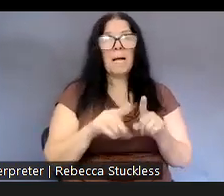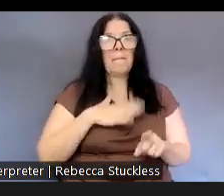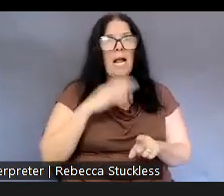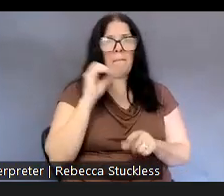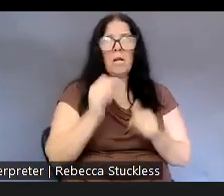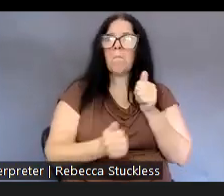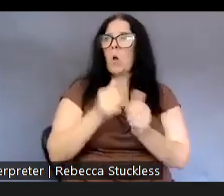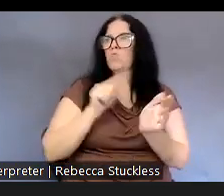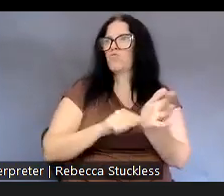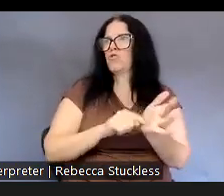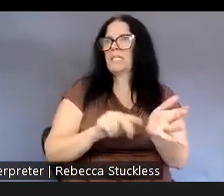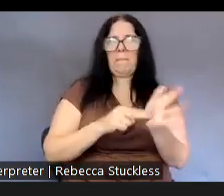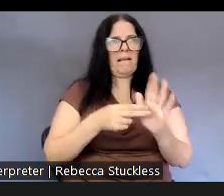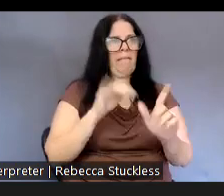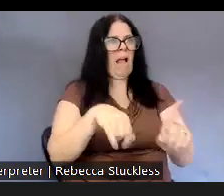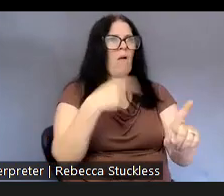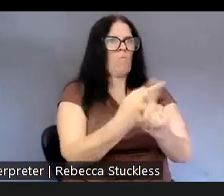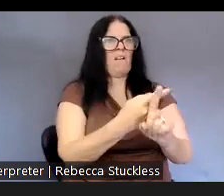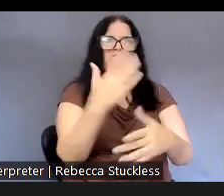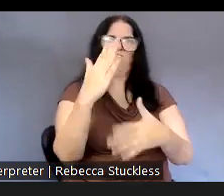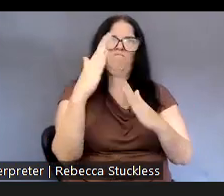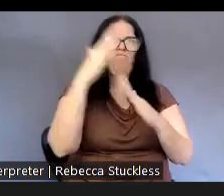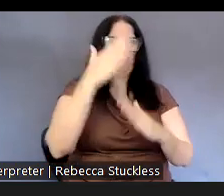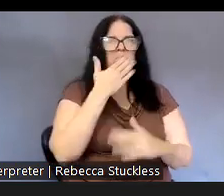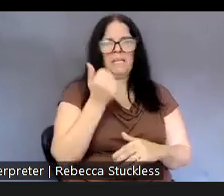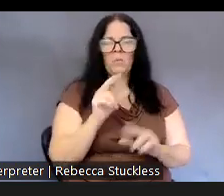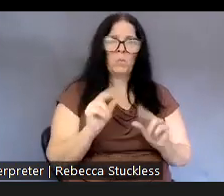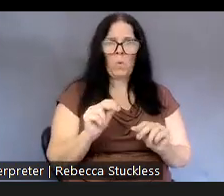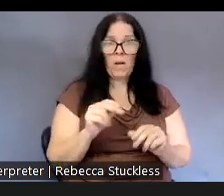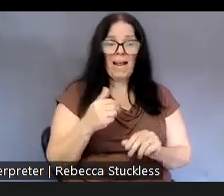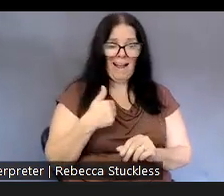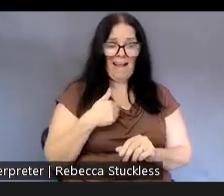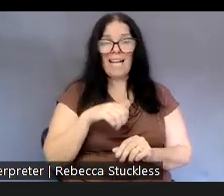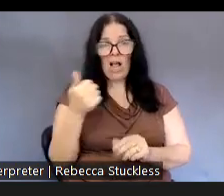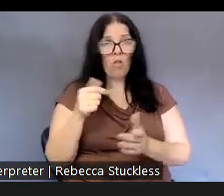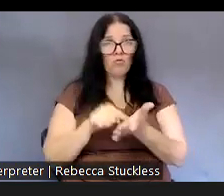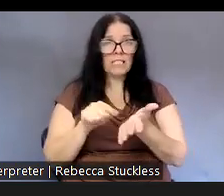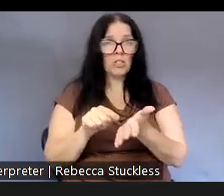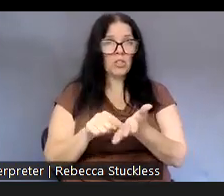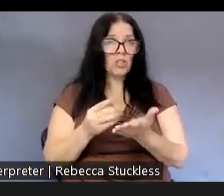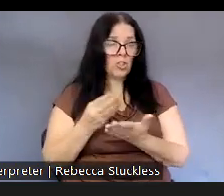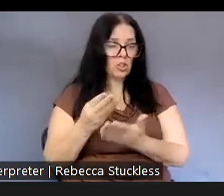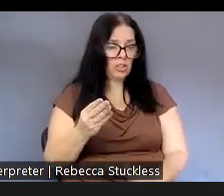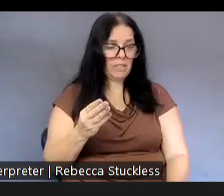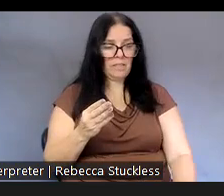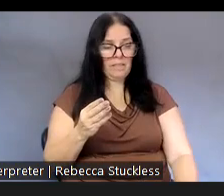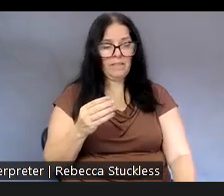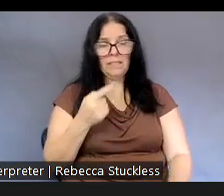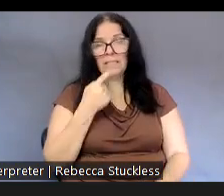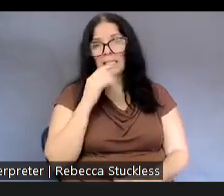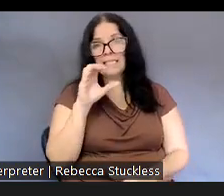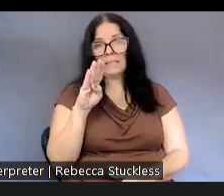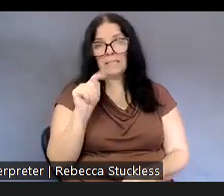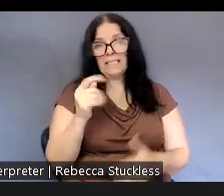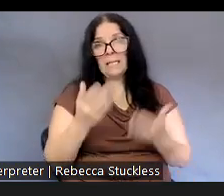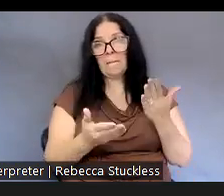it's the one and only true. For example, there is research to suggest that CBT may be